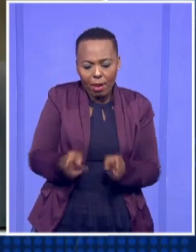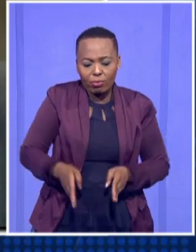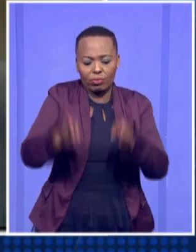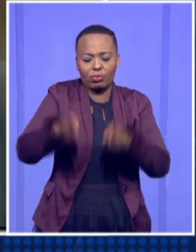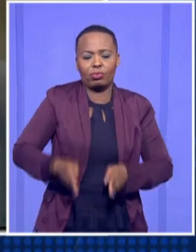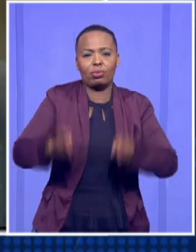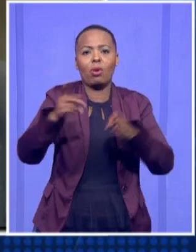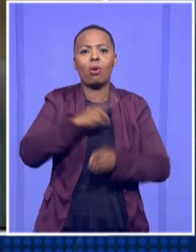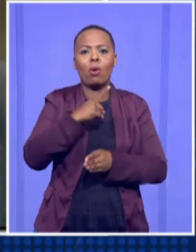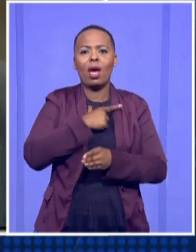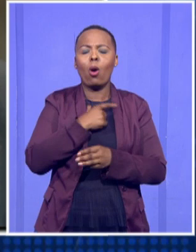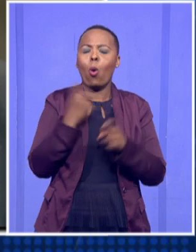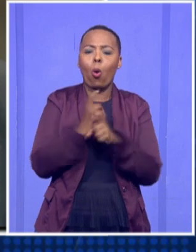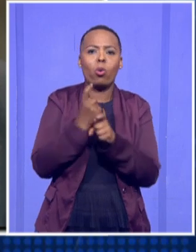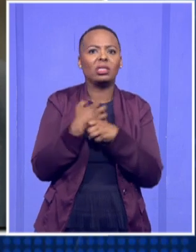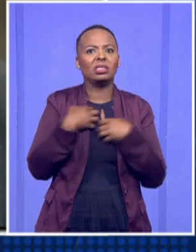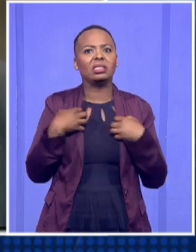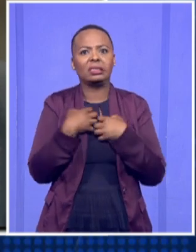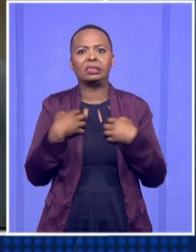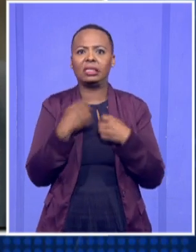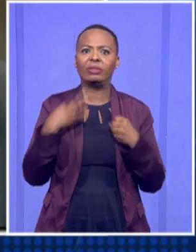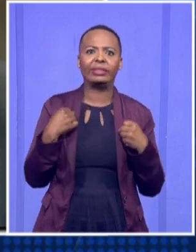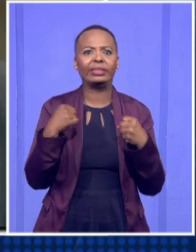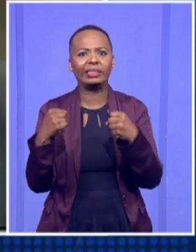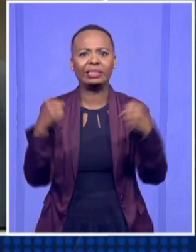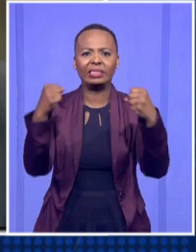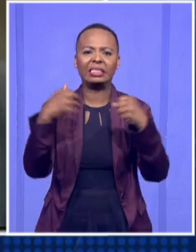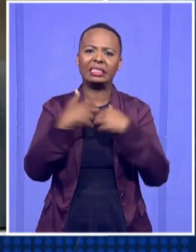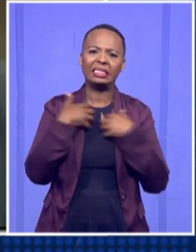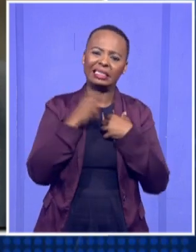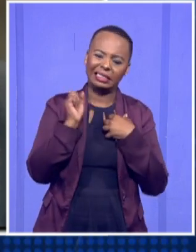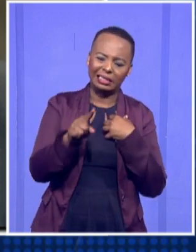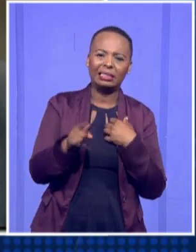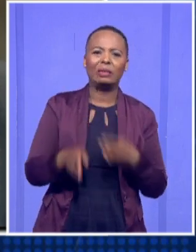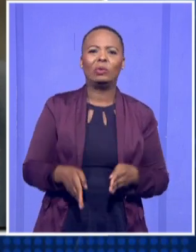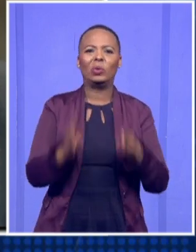massive level of frustration from motorists with regard to the state of our roads. Thank you very much, though, for joining us.